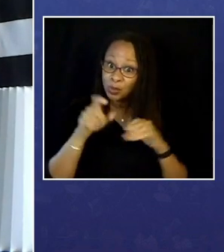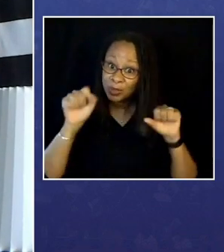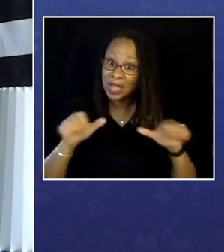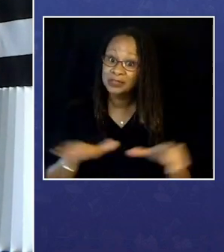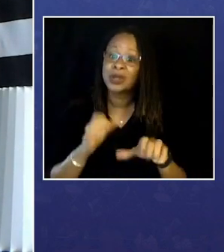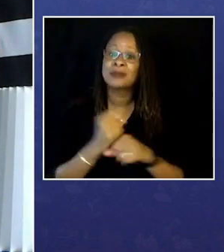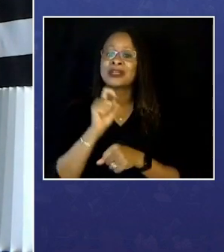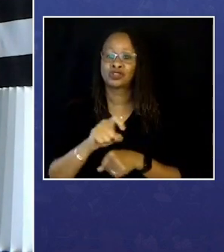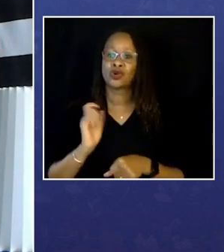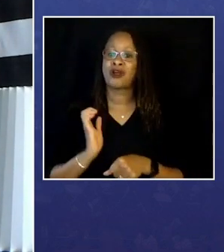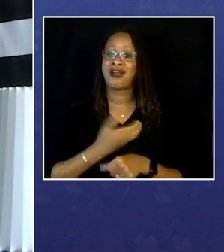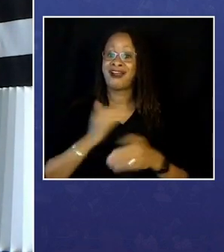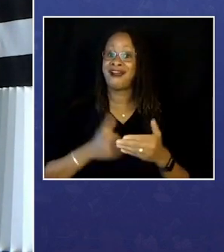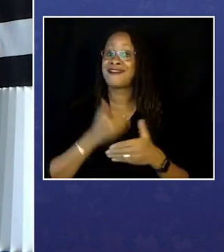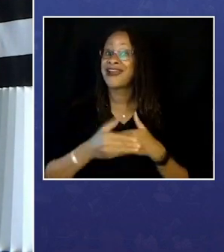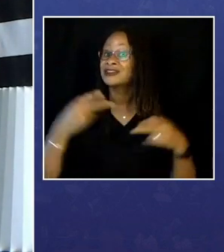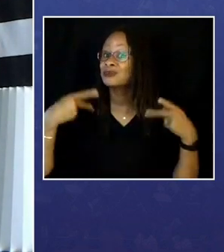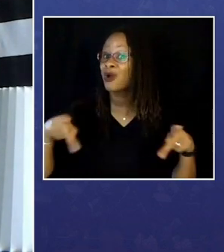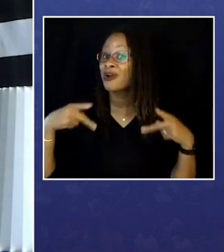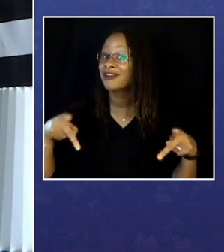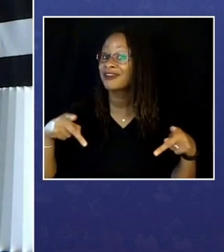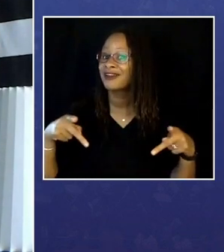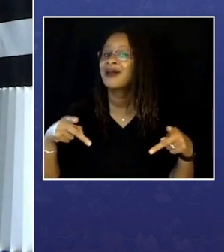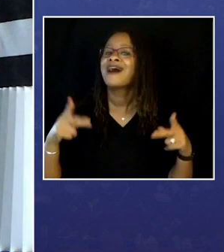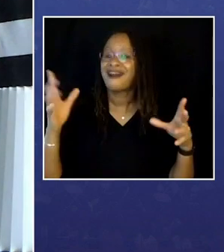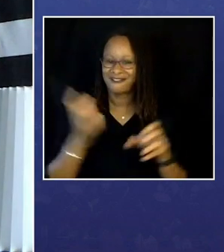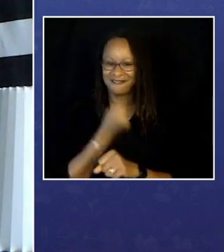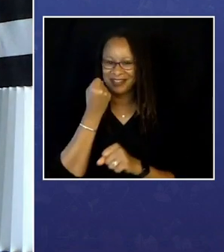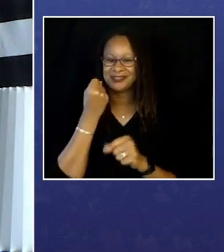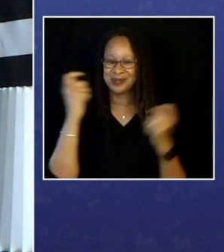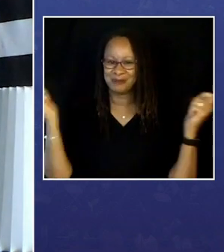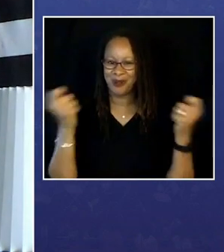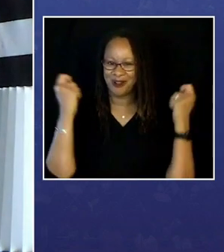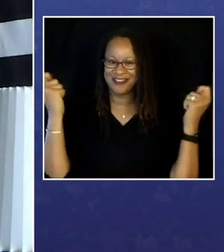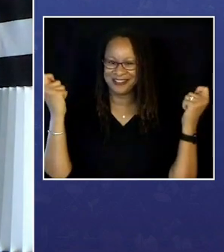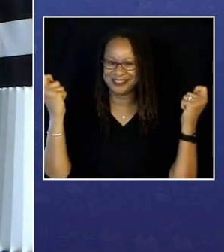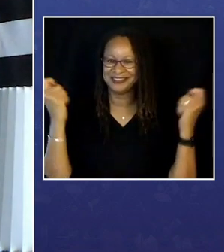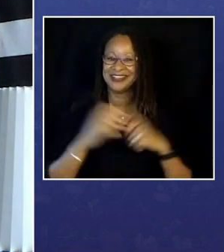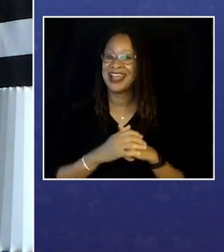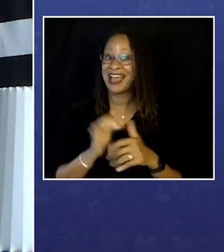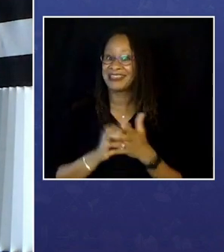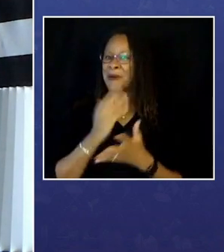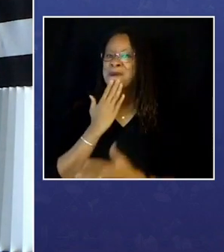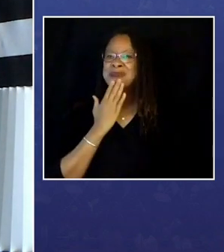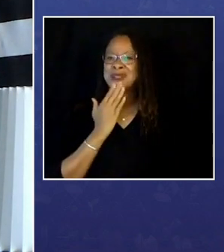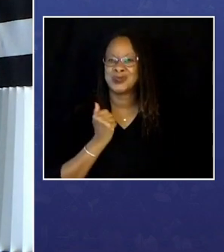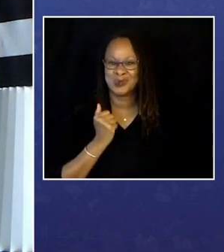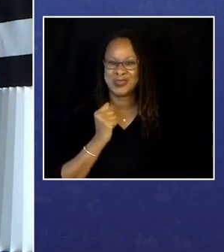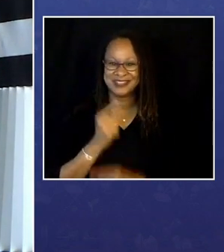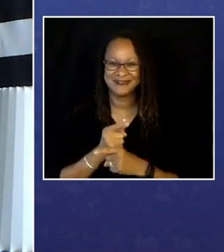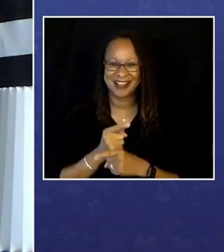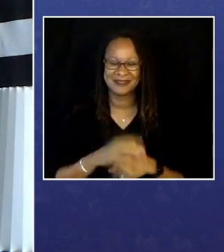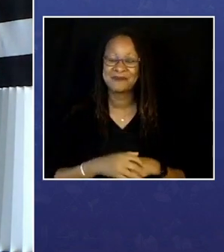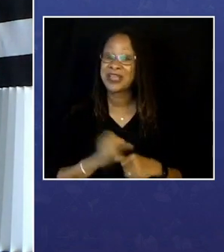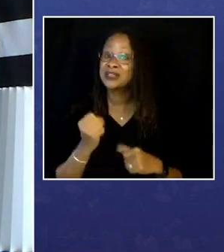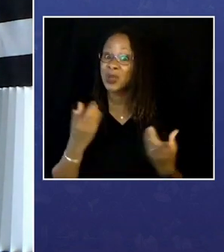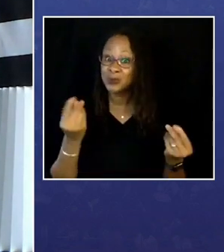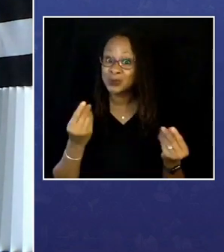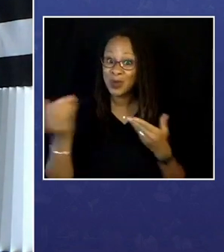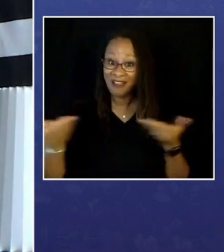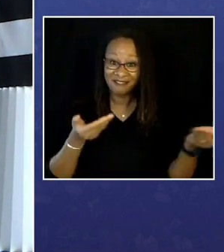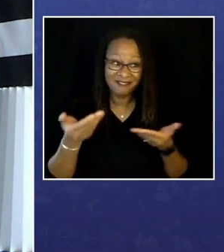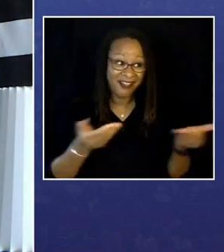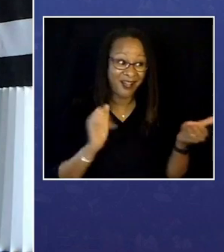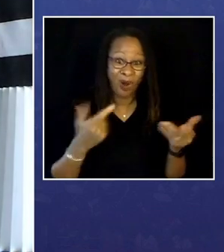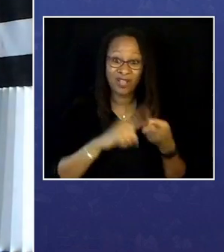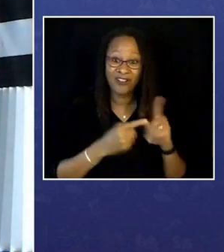do to make sure our next party is a victory party. And how sweet will that be, by the way? So invite all